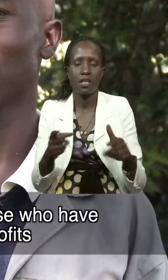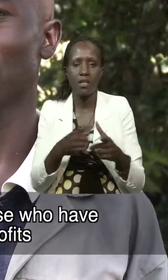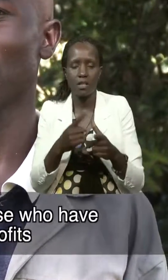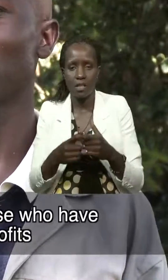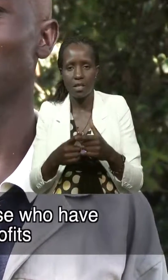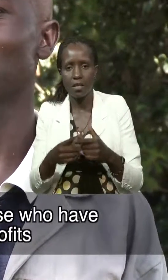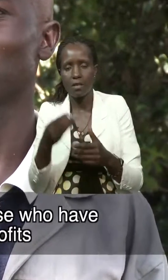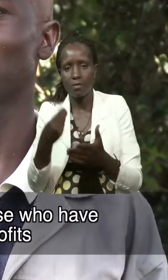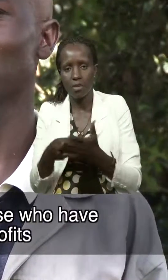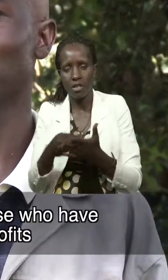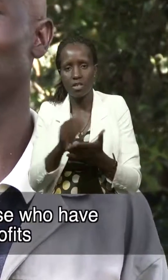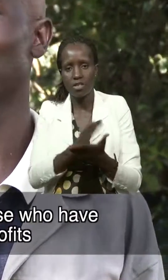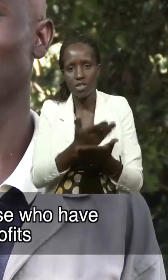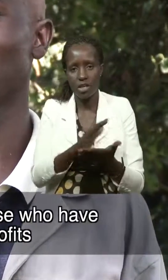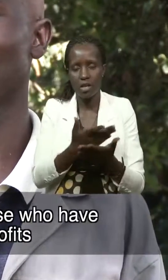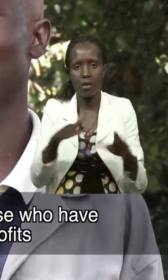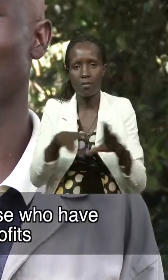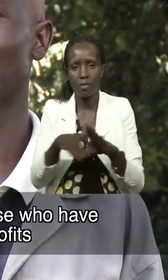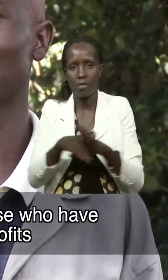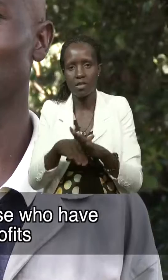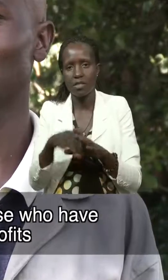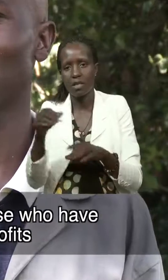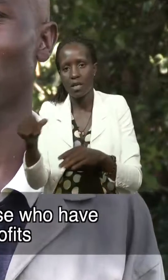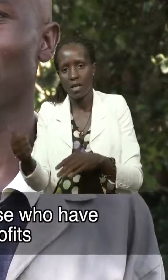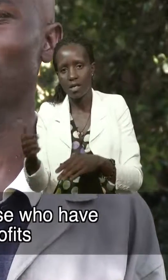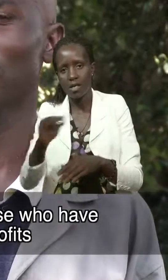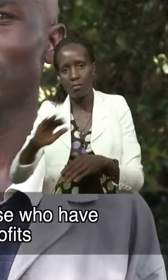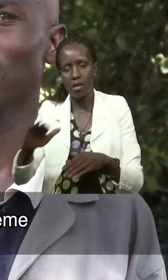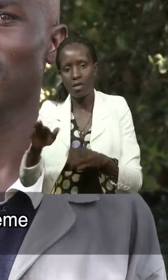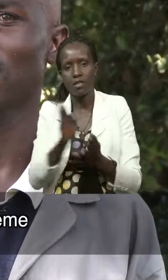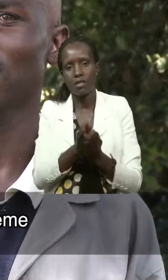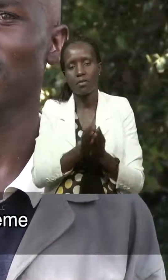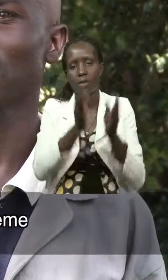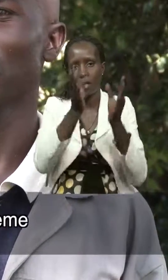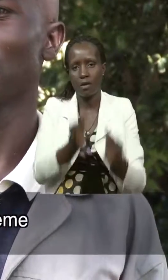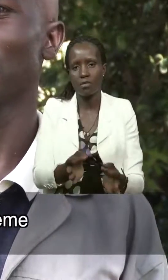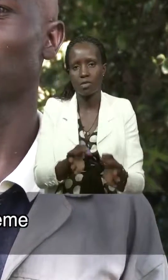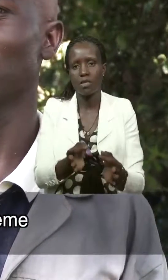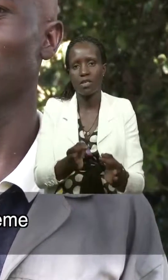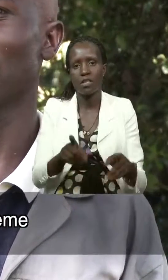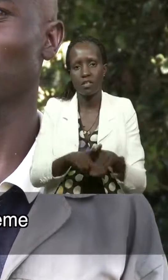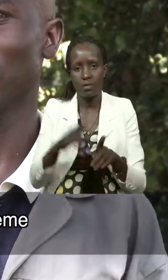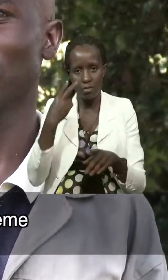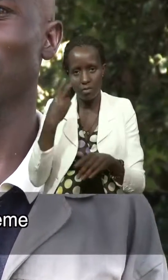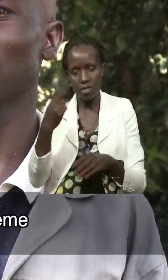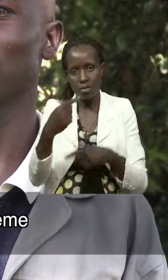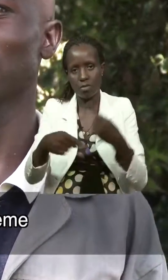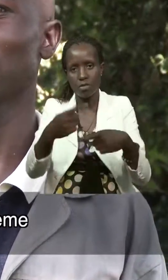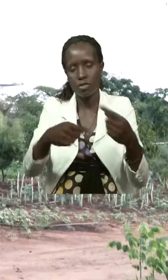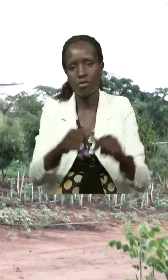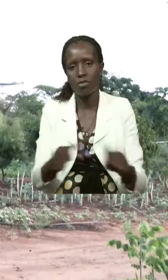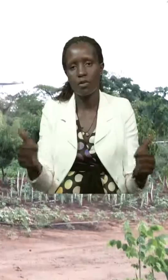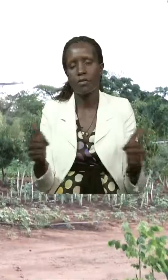Members tunangawana, vingine tunaweka kwa account yetu, tuko na account na tunaona tunaendelea